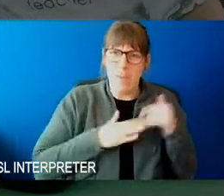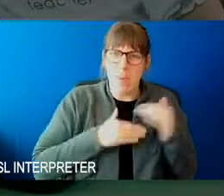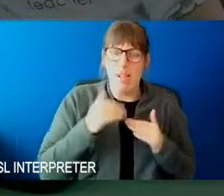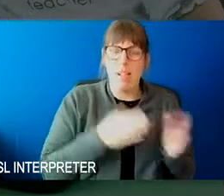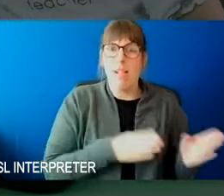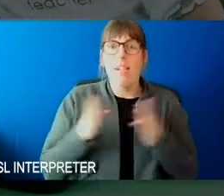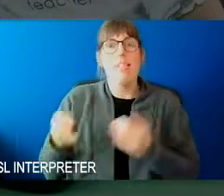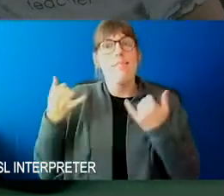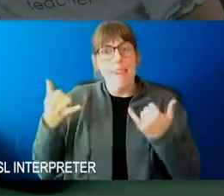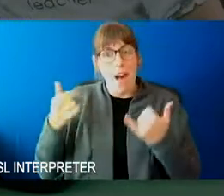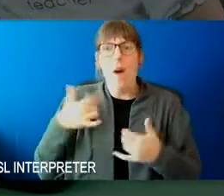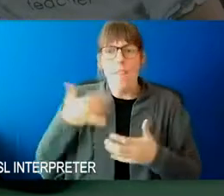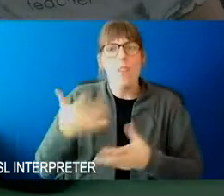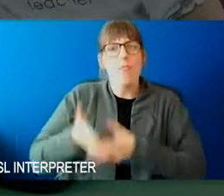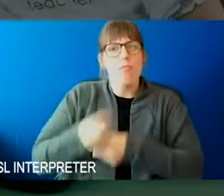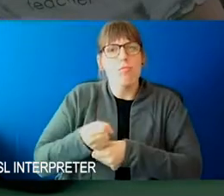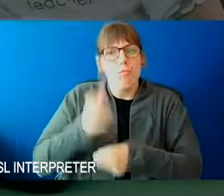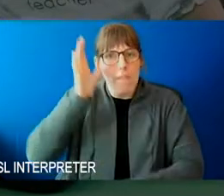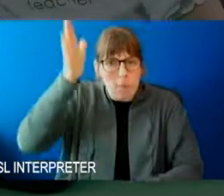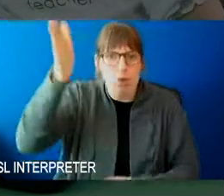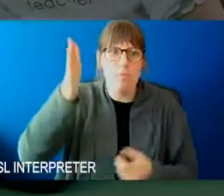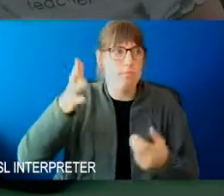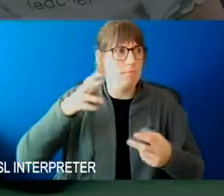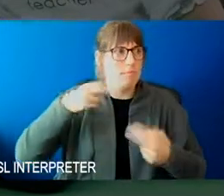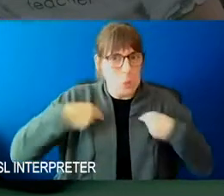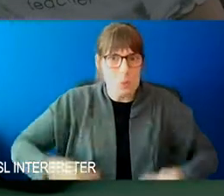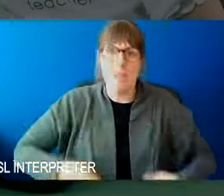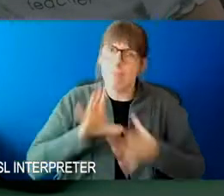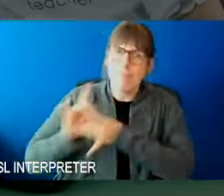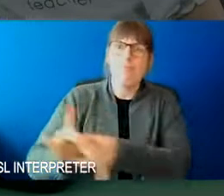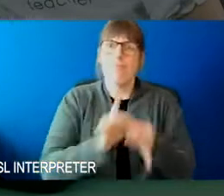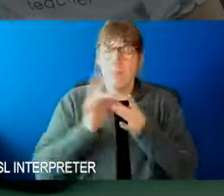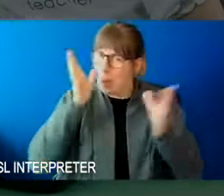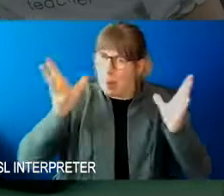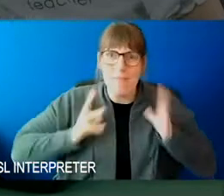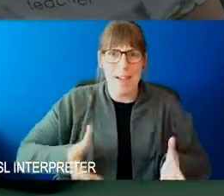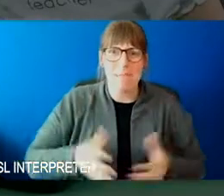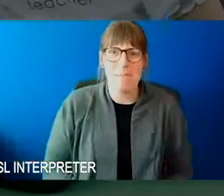of media, to where a place I feel really confident in the future as human.